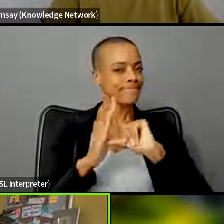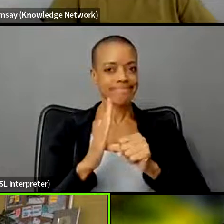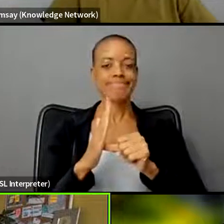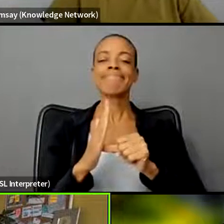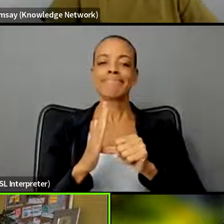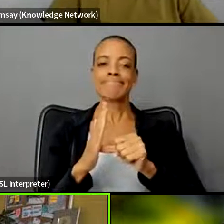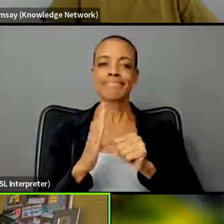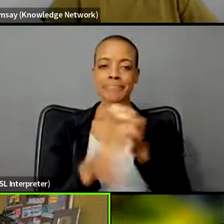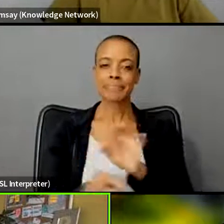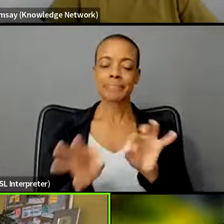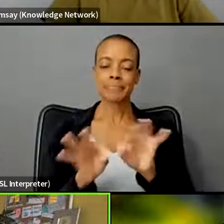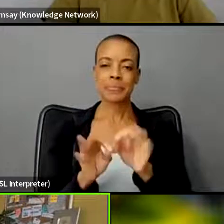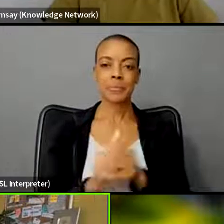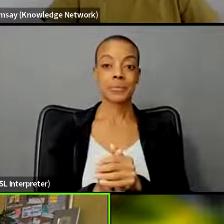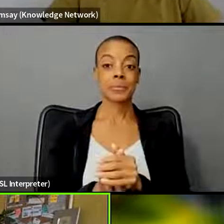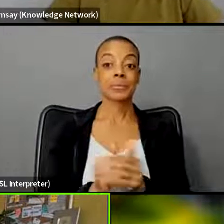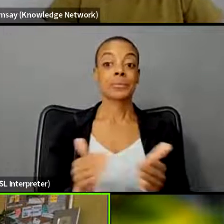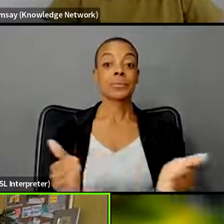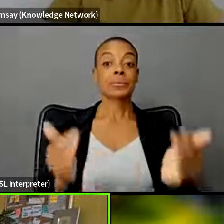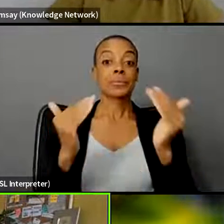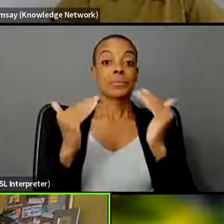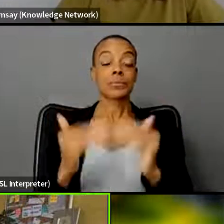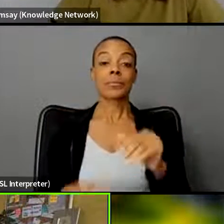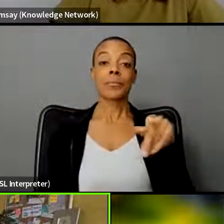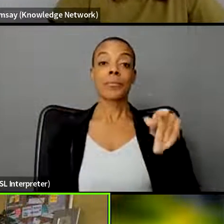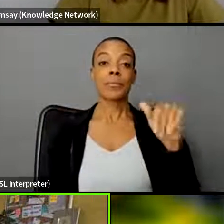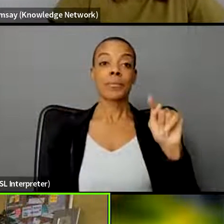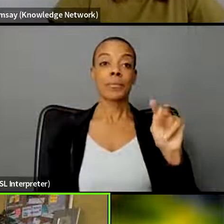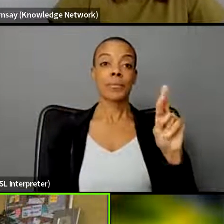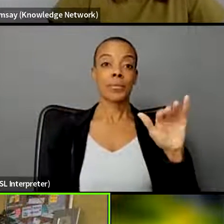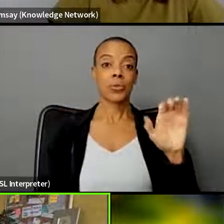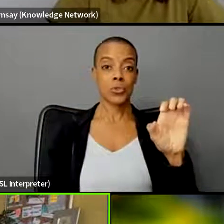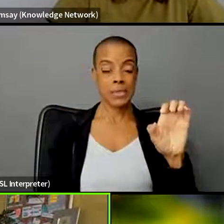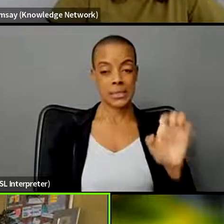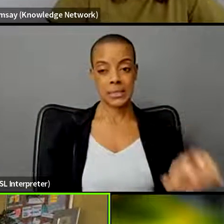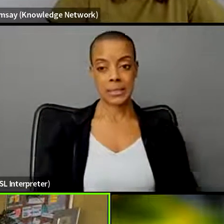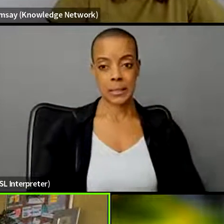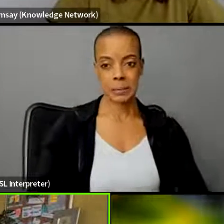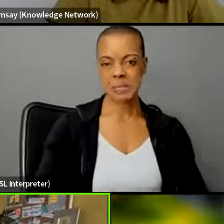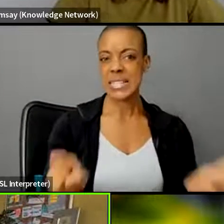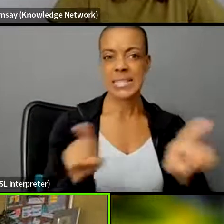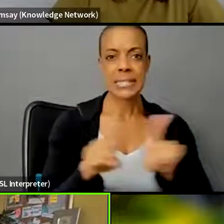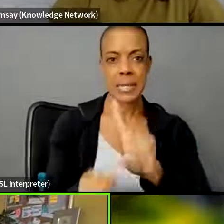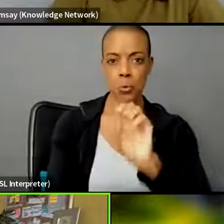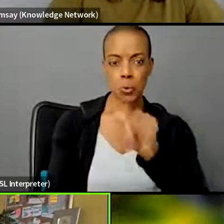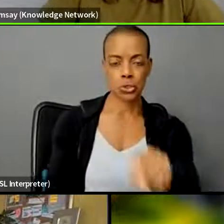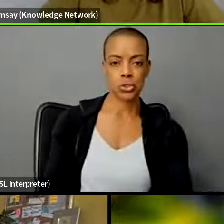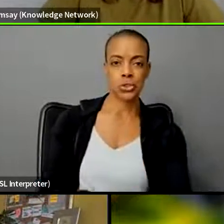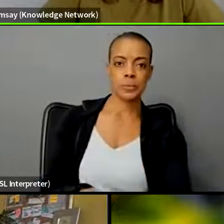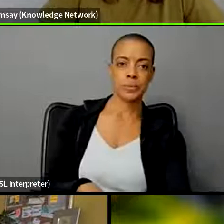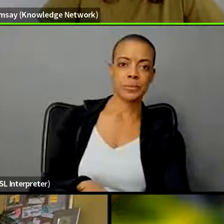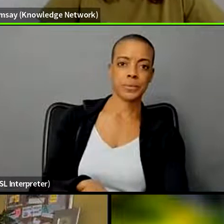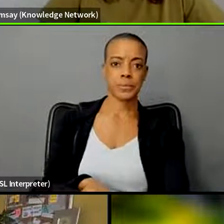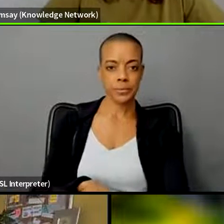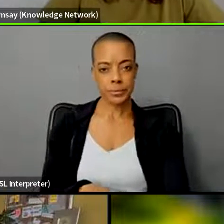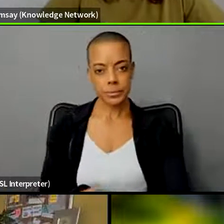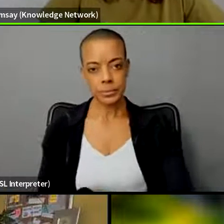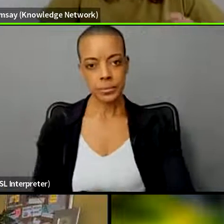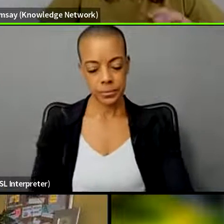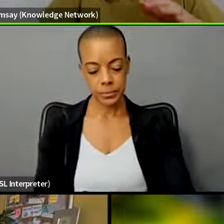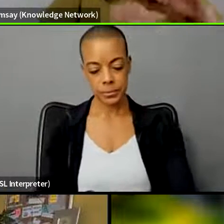story. Okay, quickly moving on to Patrice. Same question. Okay,